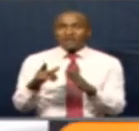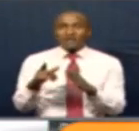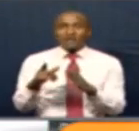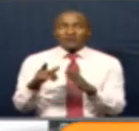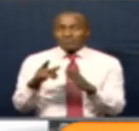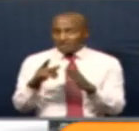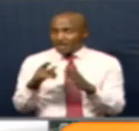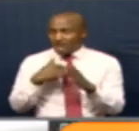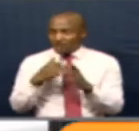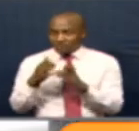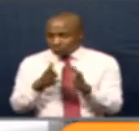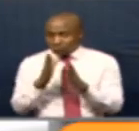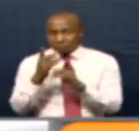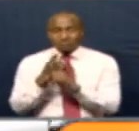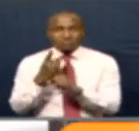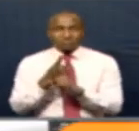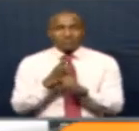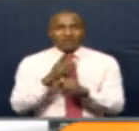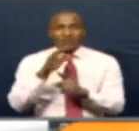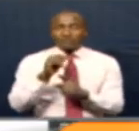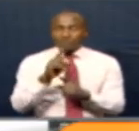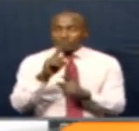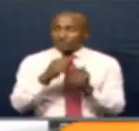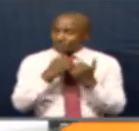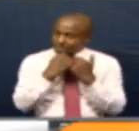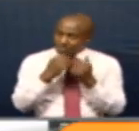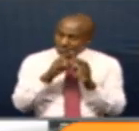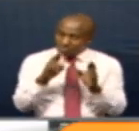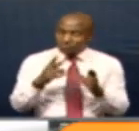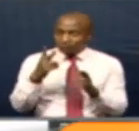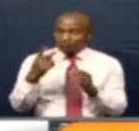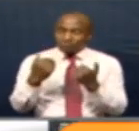different typologies from one bedroom, two bedroom,